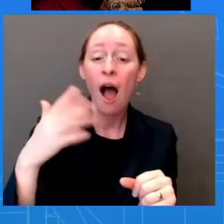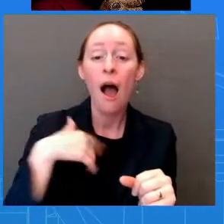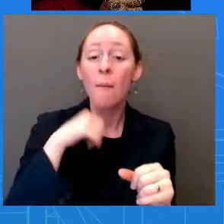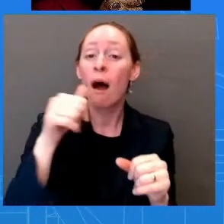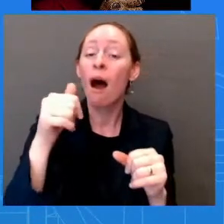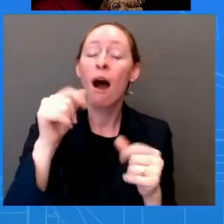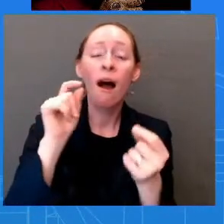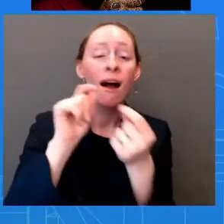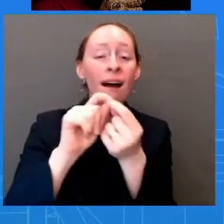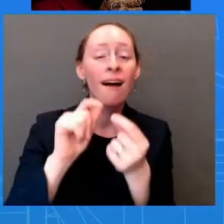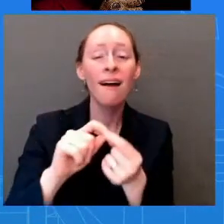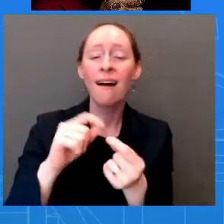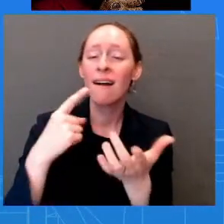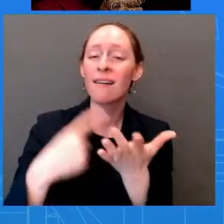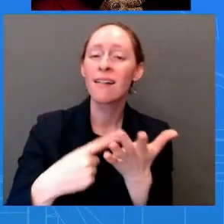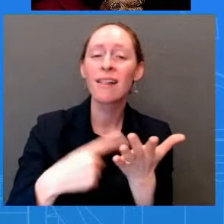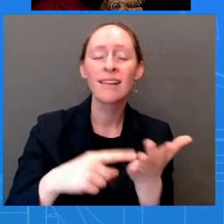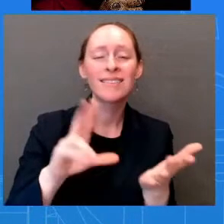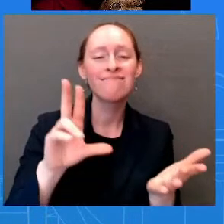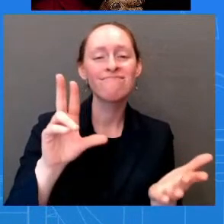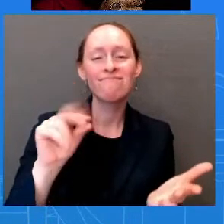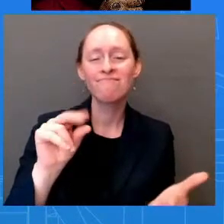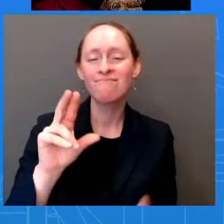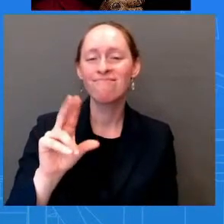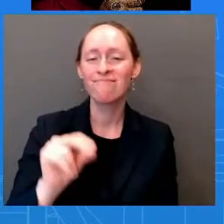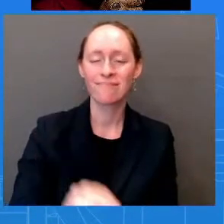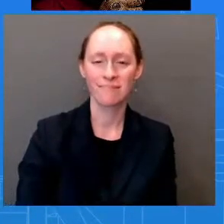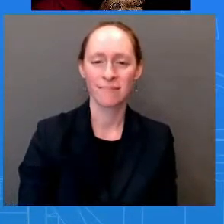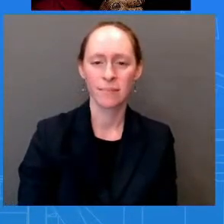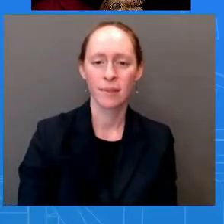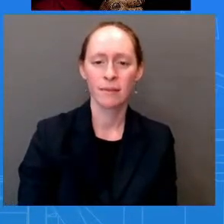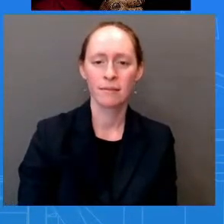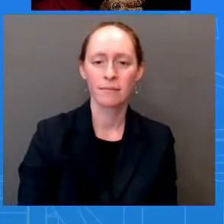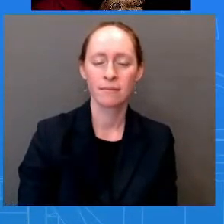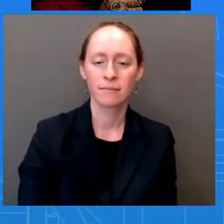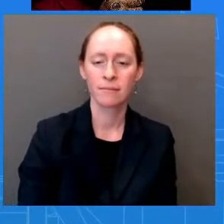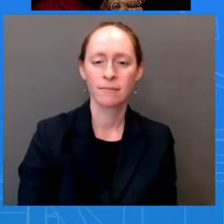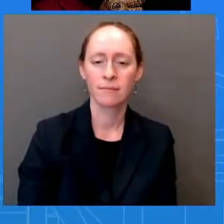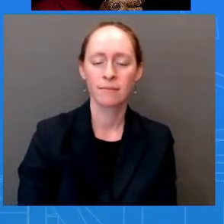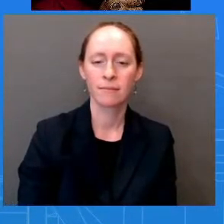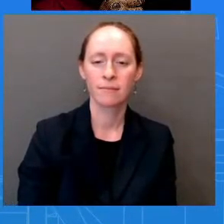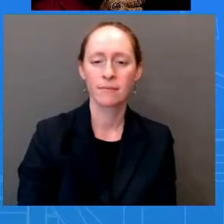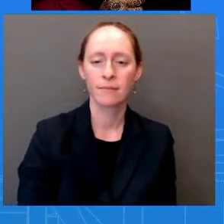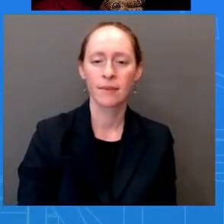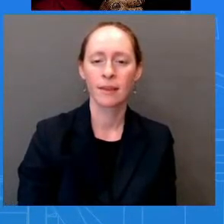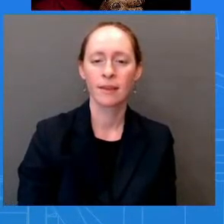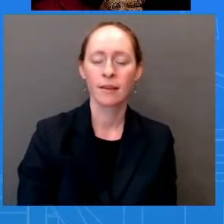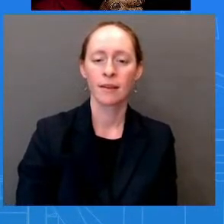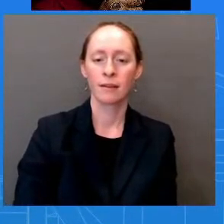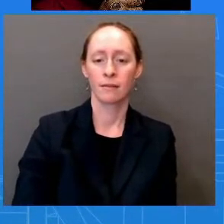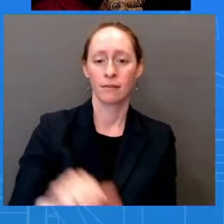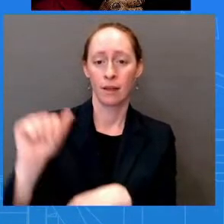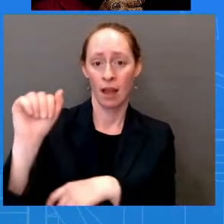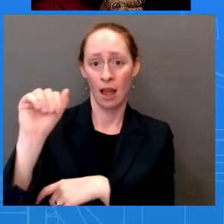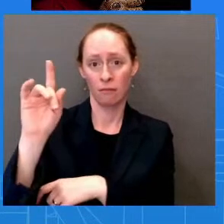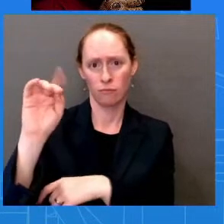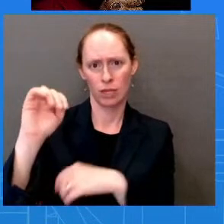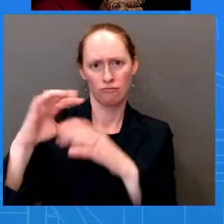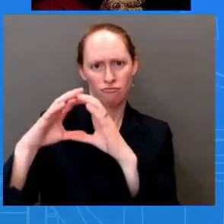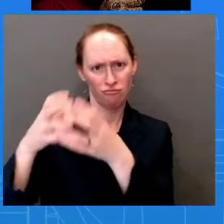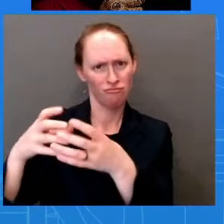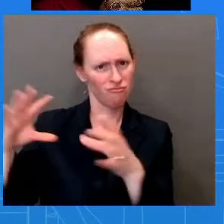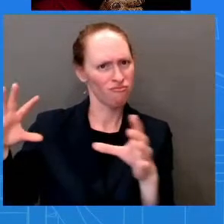administration, more broadly, has been also in touch with parties. Yes, the president has been clearly. He's been